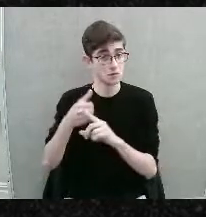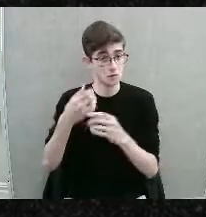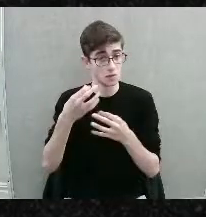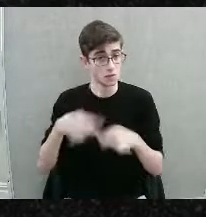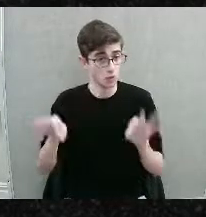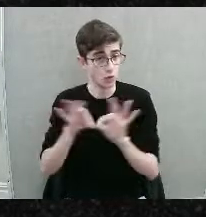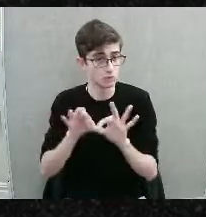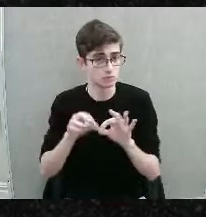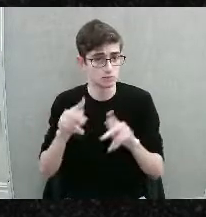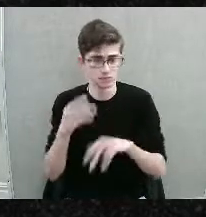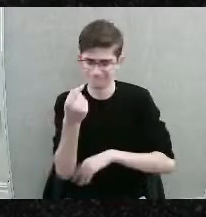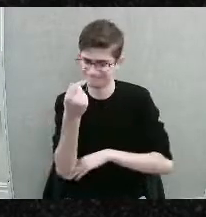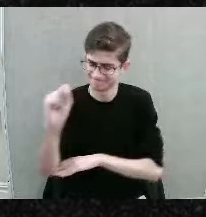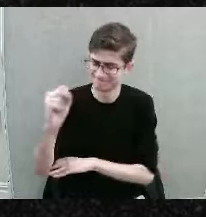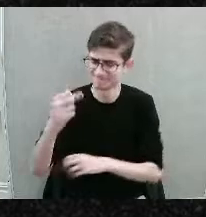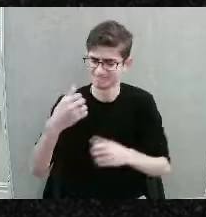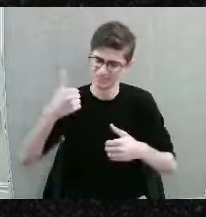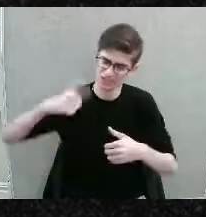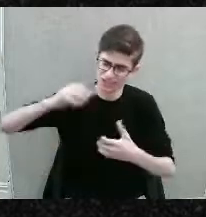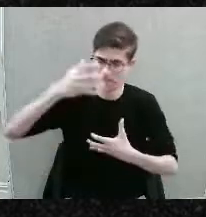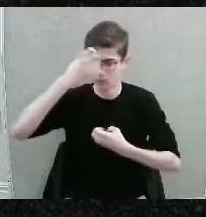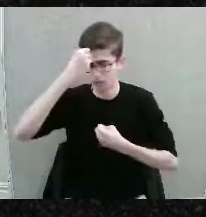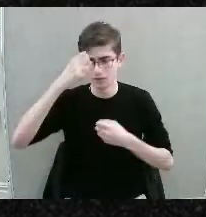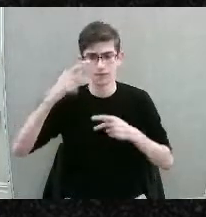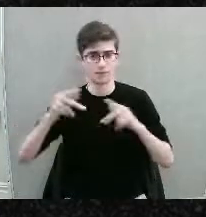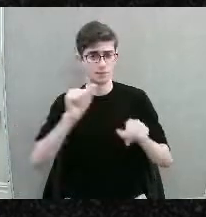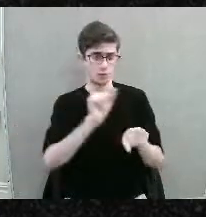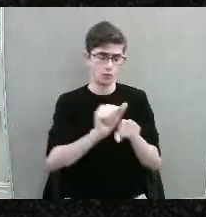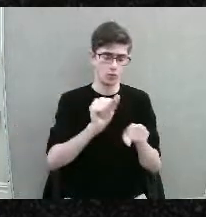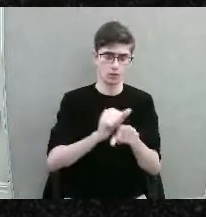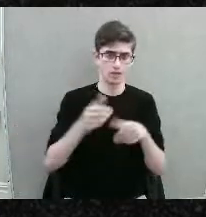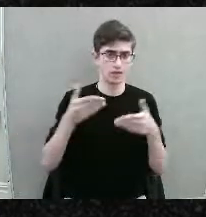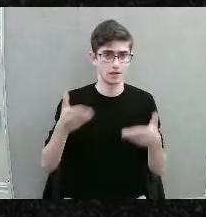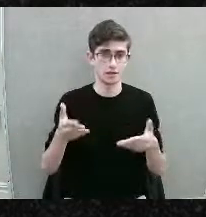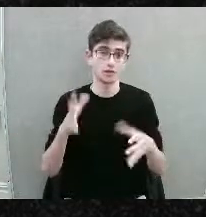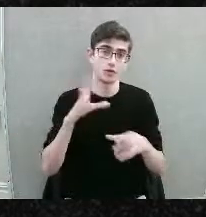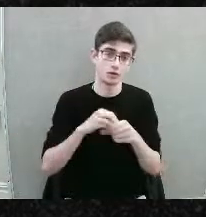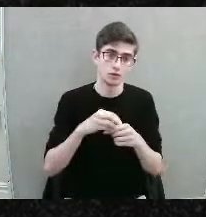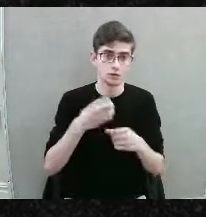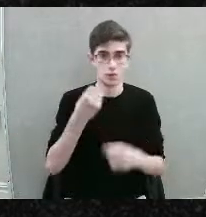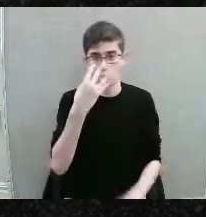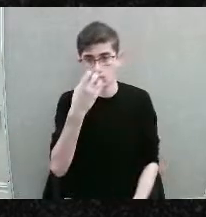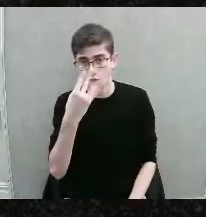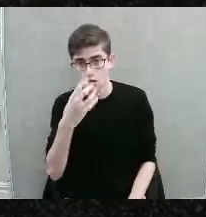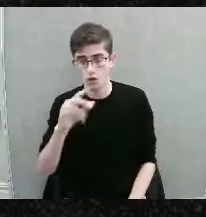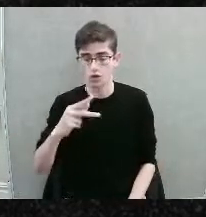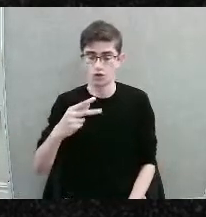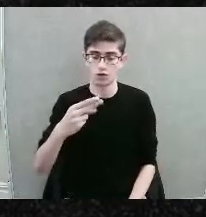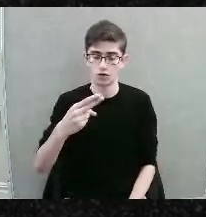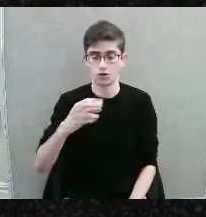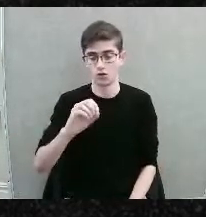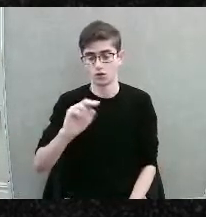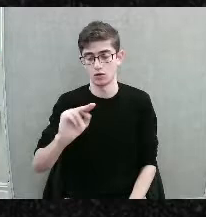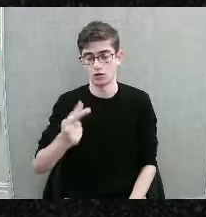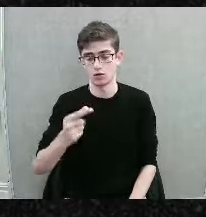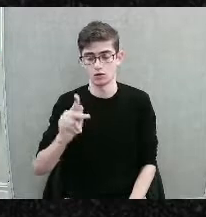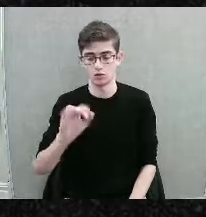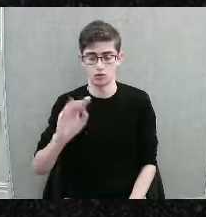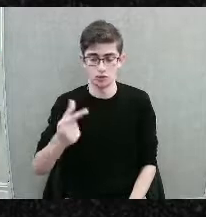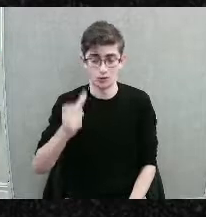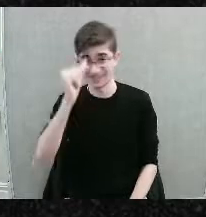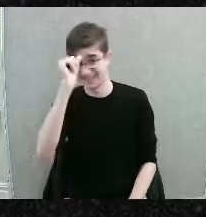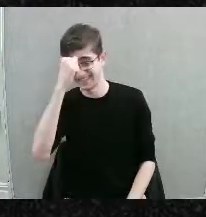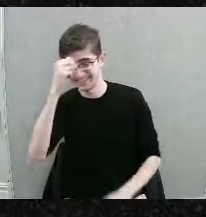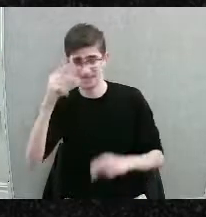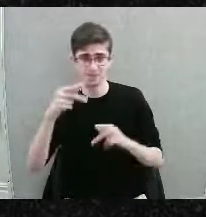many areas of the world that people were working in, including Hong Kong and India, and yet at the same time, the effects